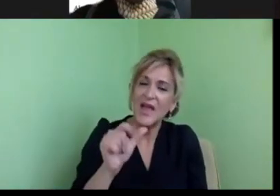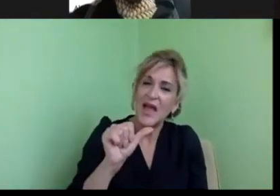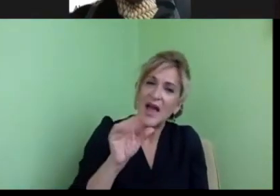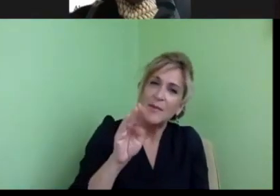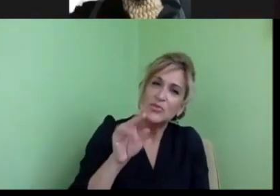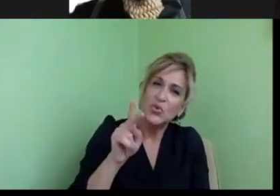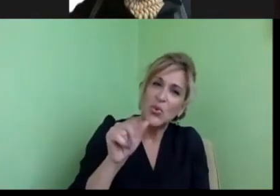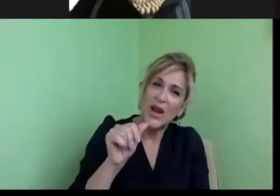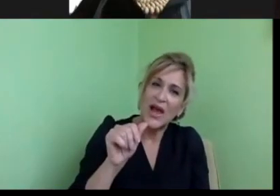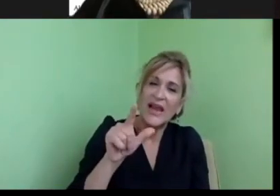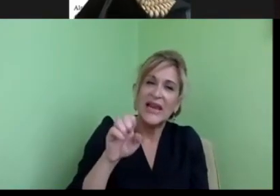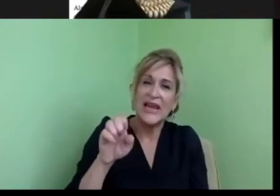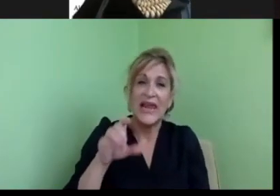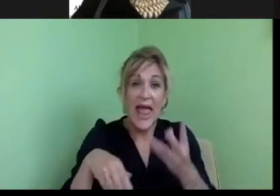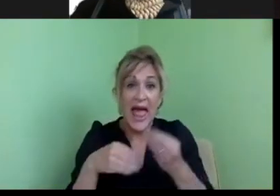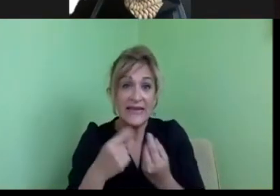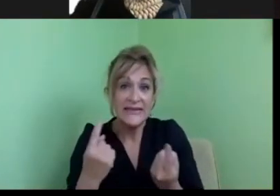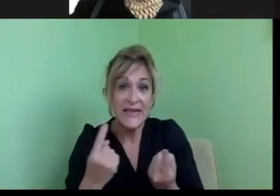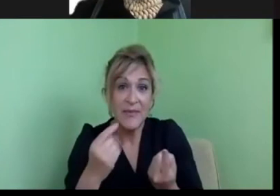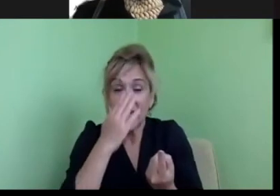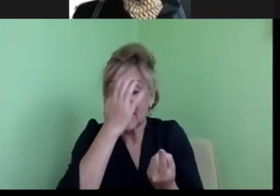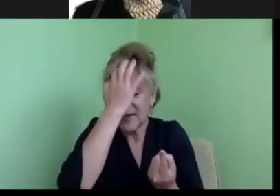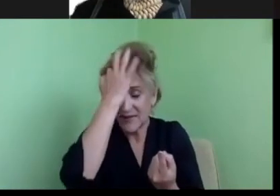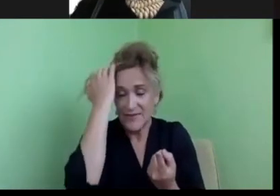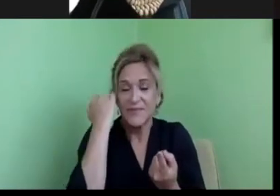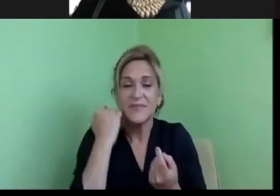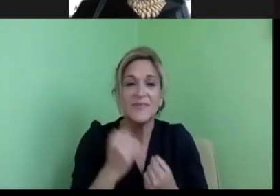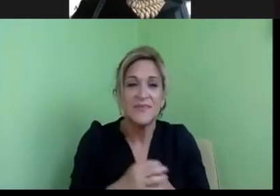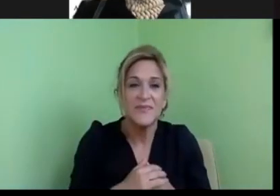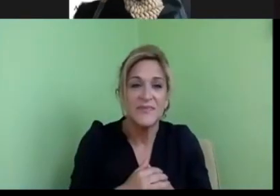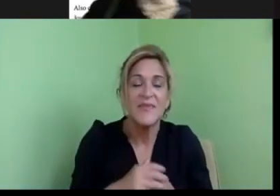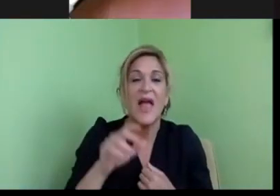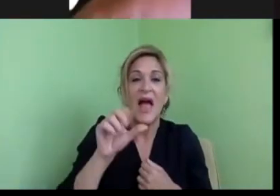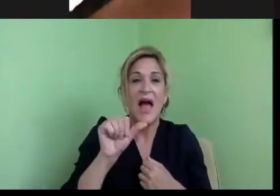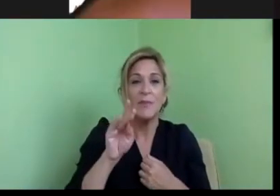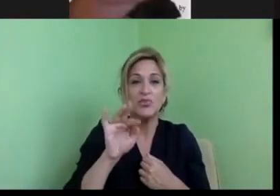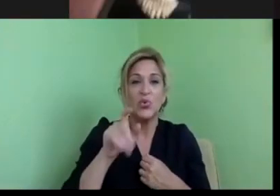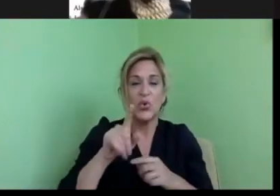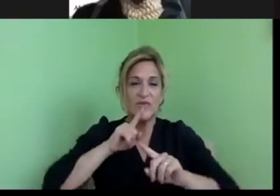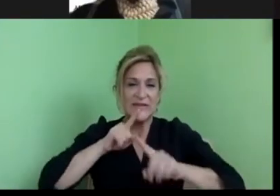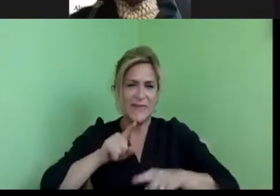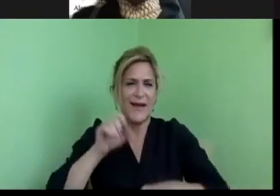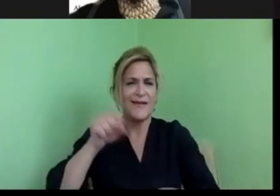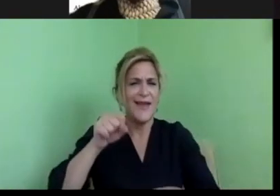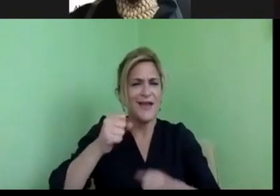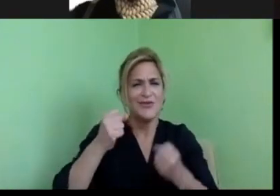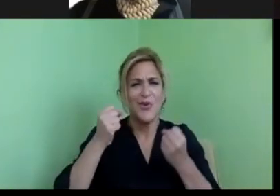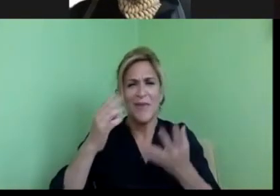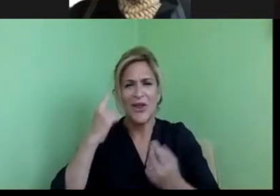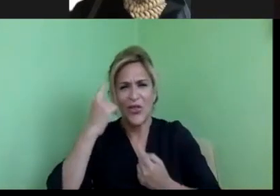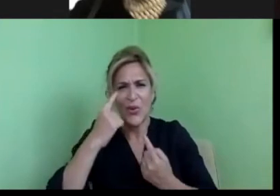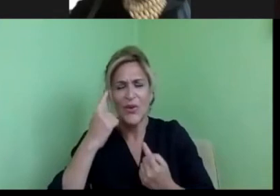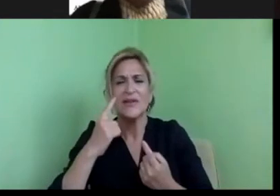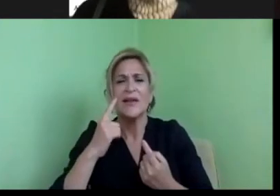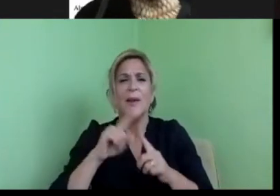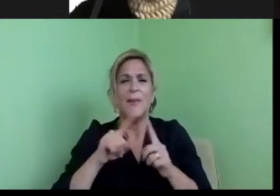before we close yeah so many thoughts um the first thought is to to pamela's point about blaxploitation